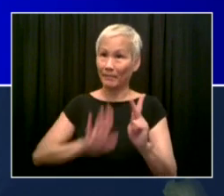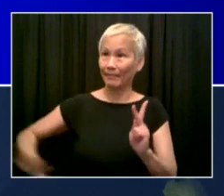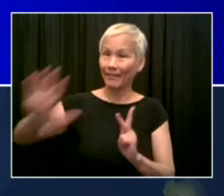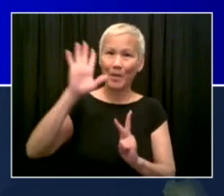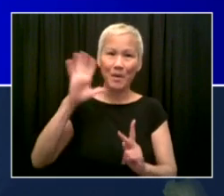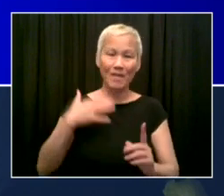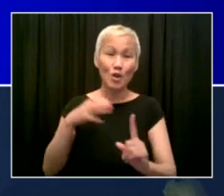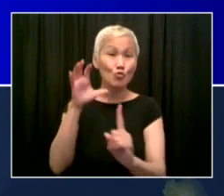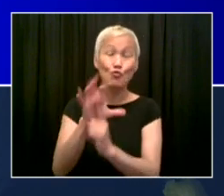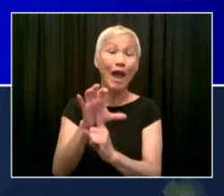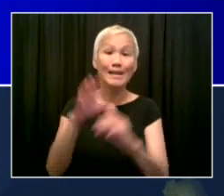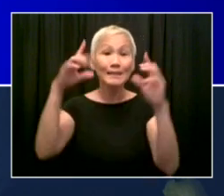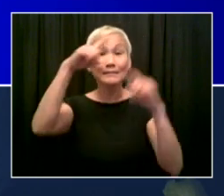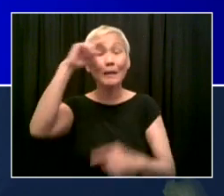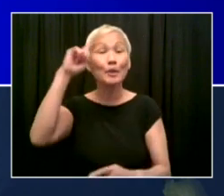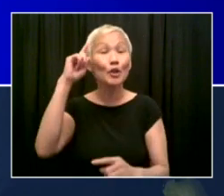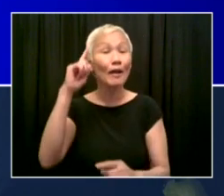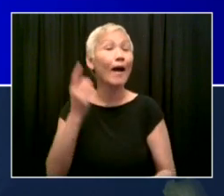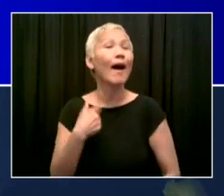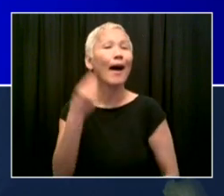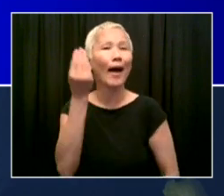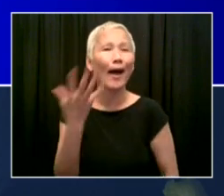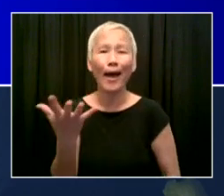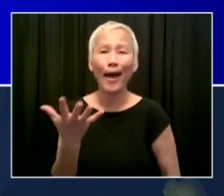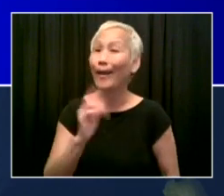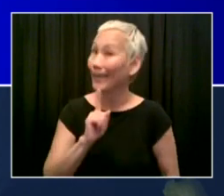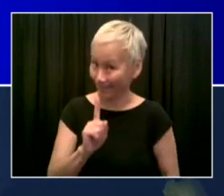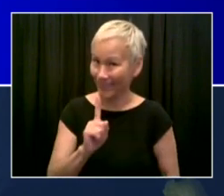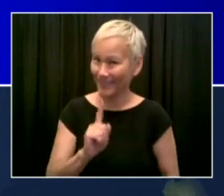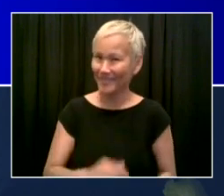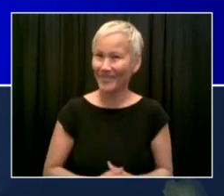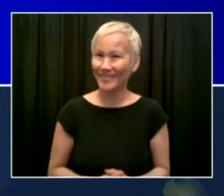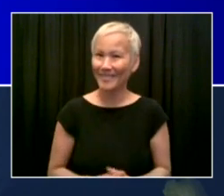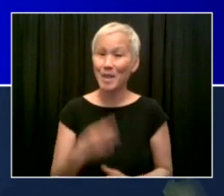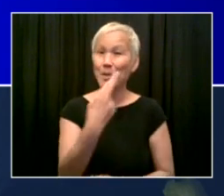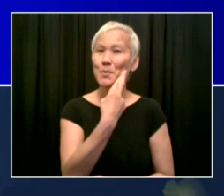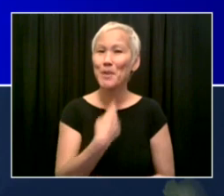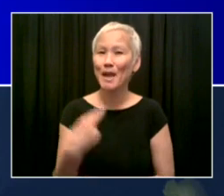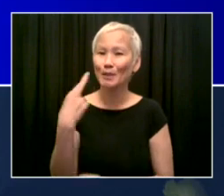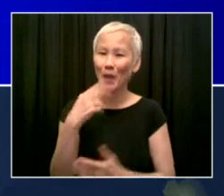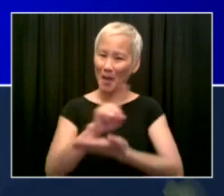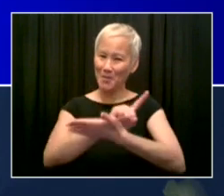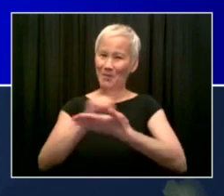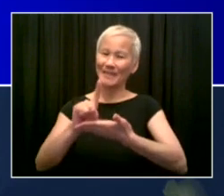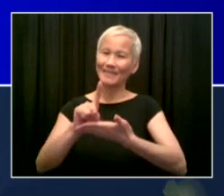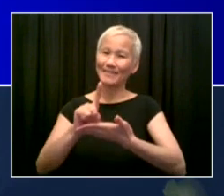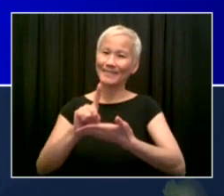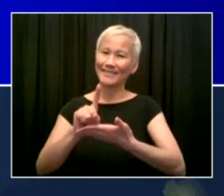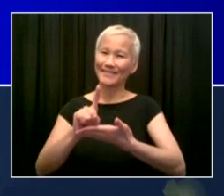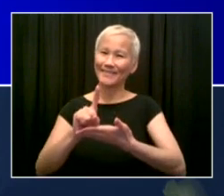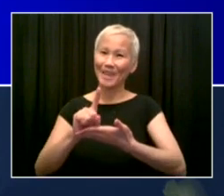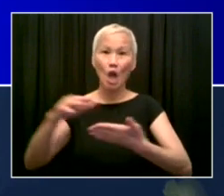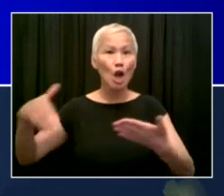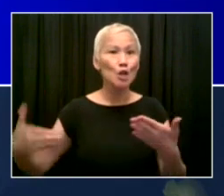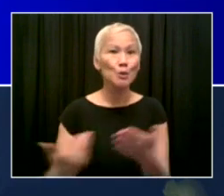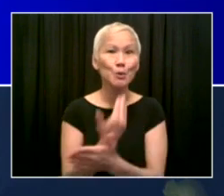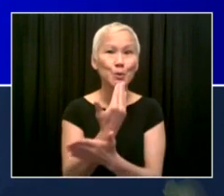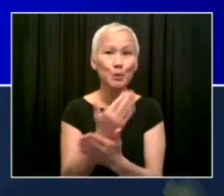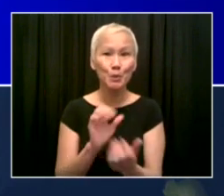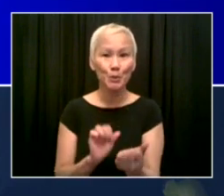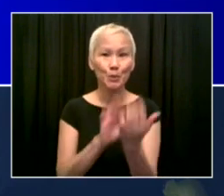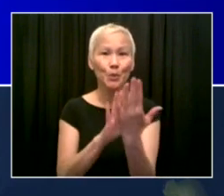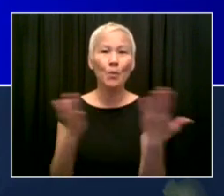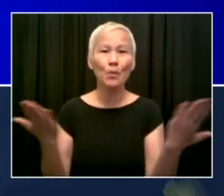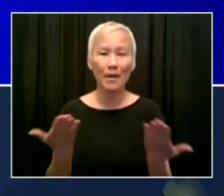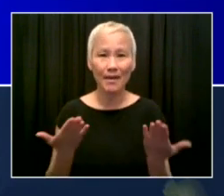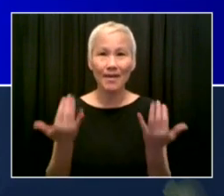launching next week, in a new, amazing form, not just 1 week, 5 weeks of Restaurant